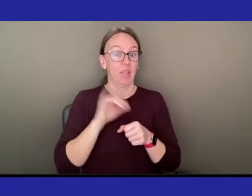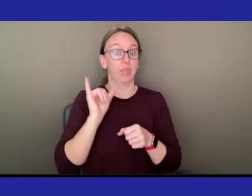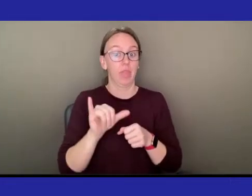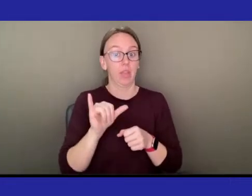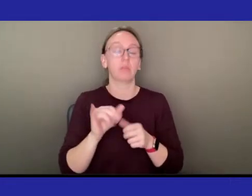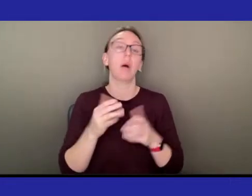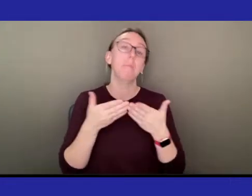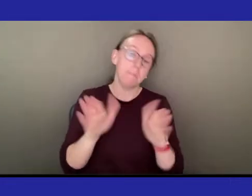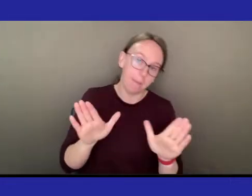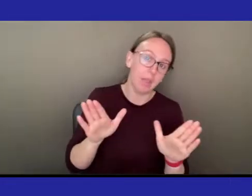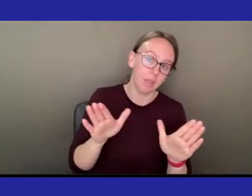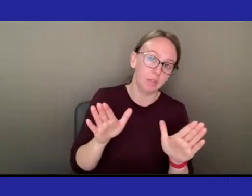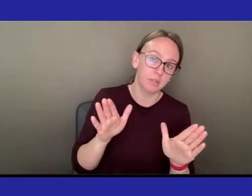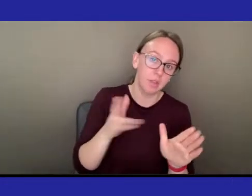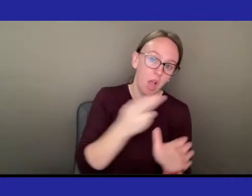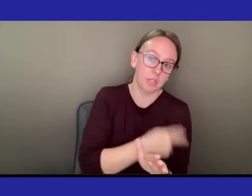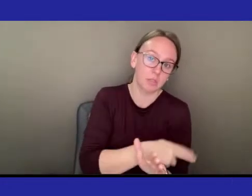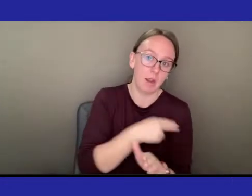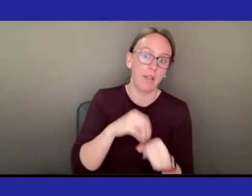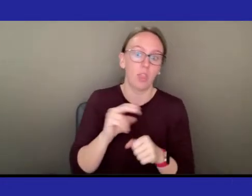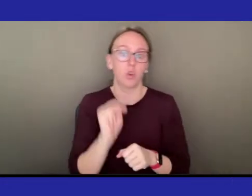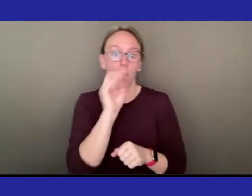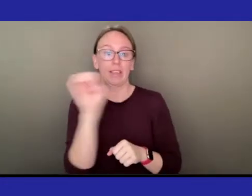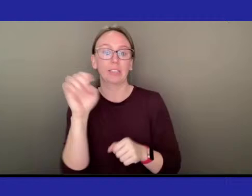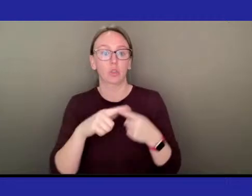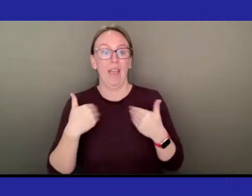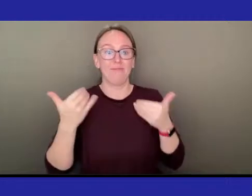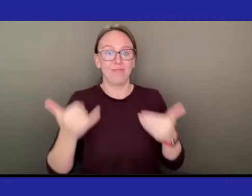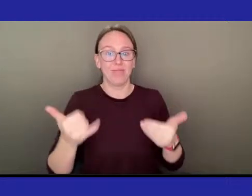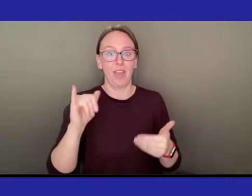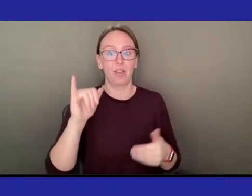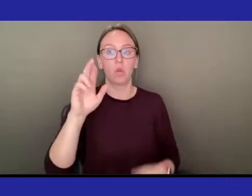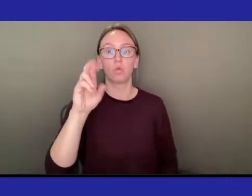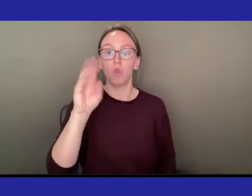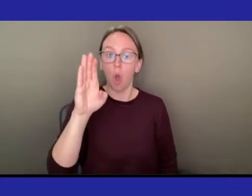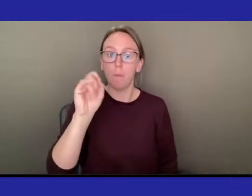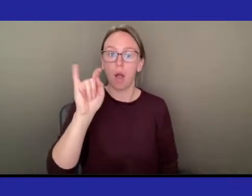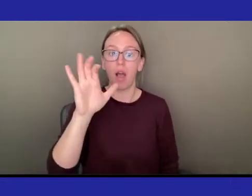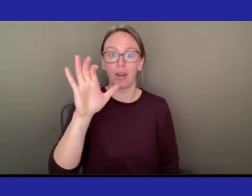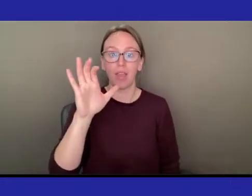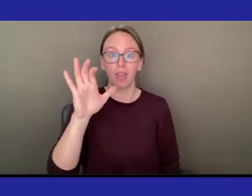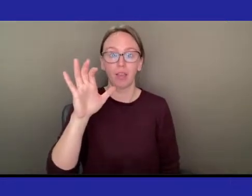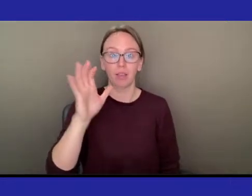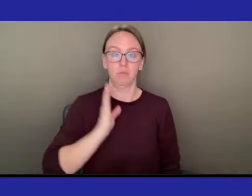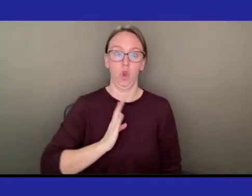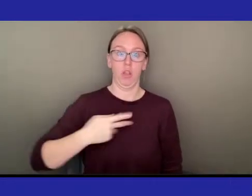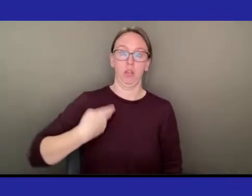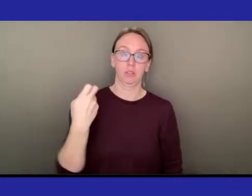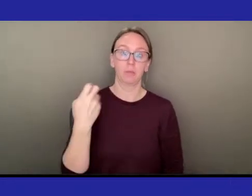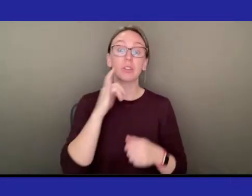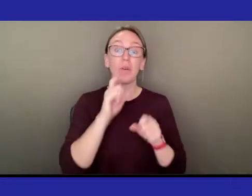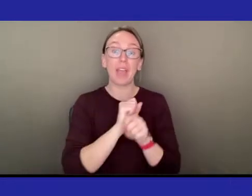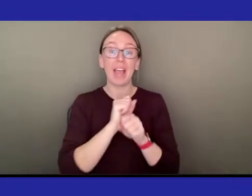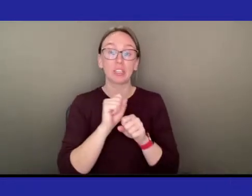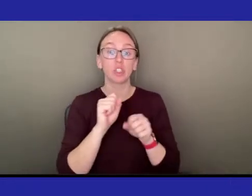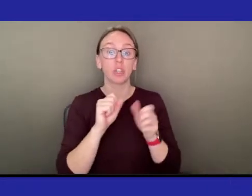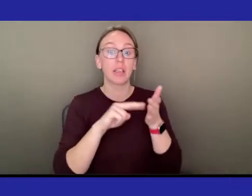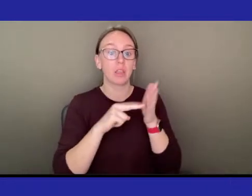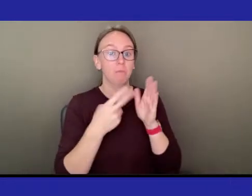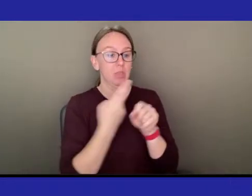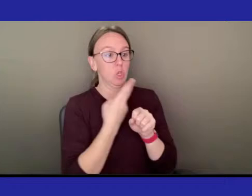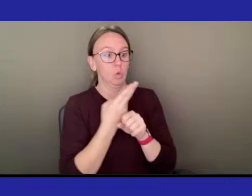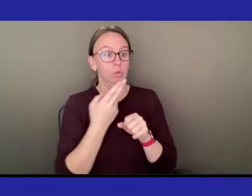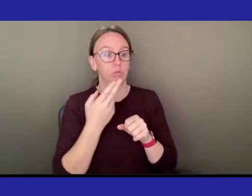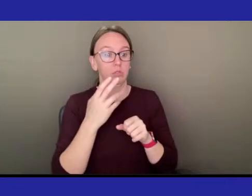bronchoscopy at Bellevue, which is something that we were particularly proud of. And that actually uses computerized software to get to a lung nodule, which is otherwise difficult to